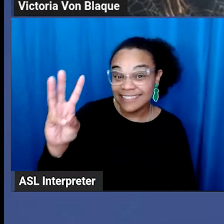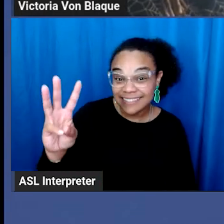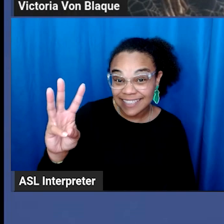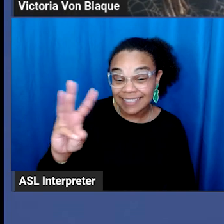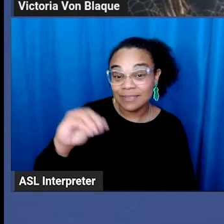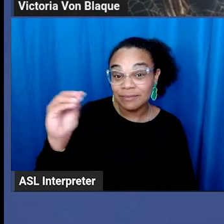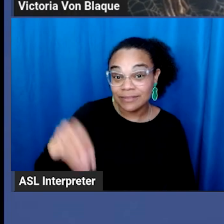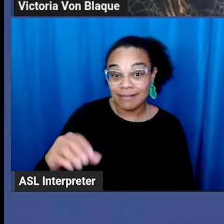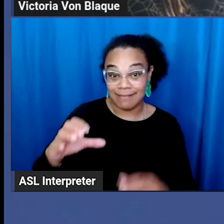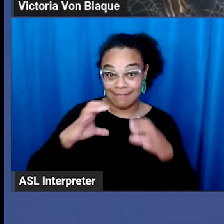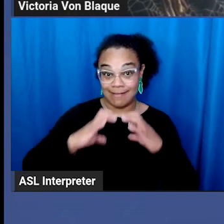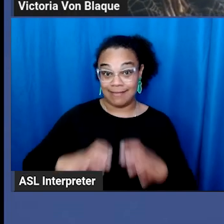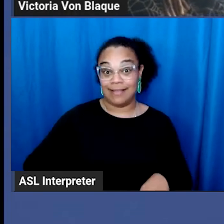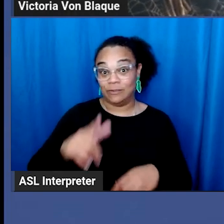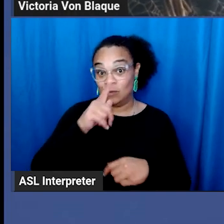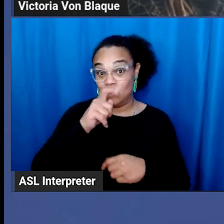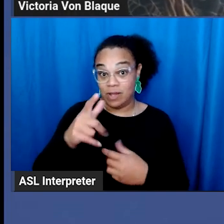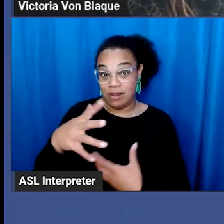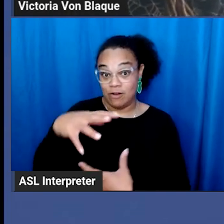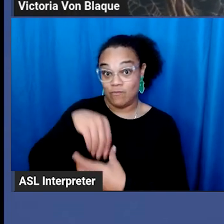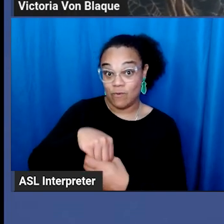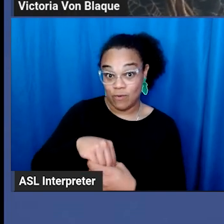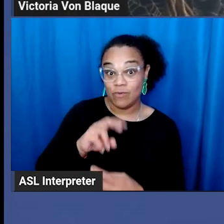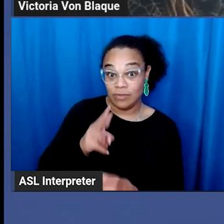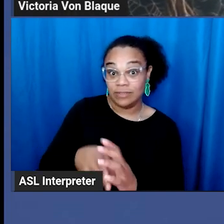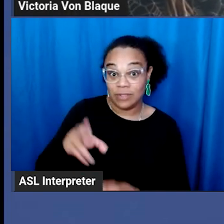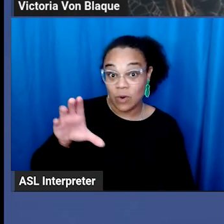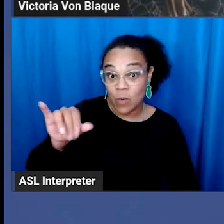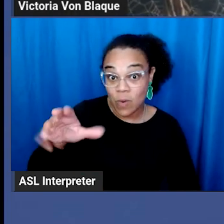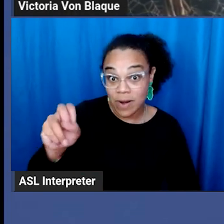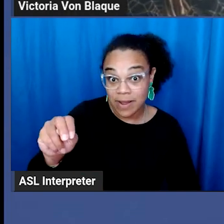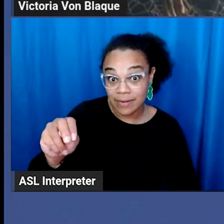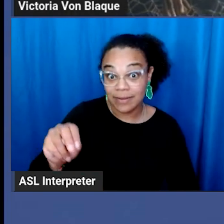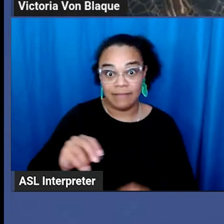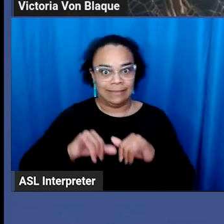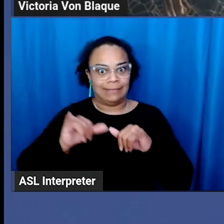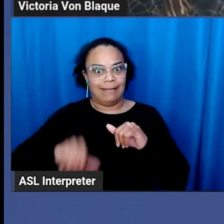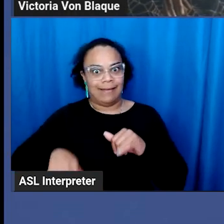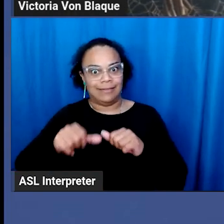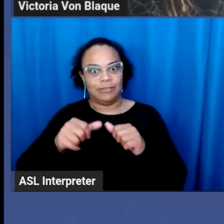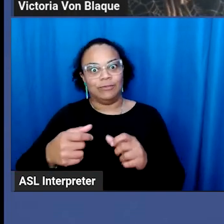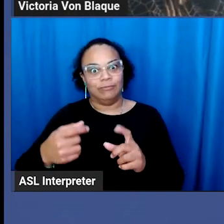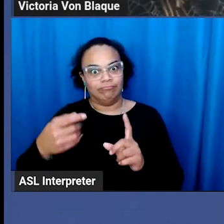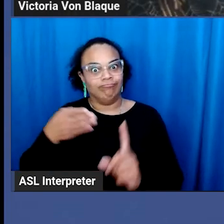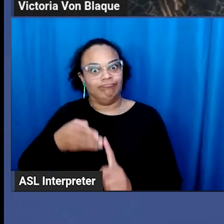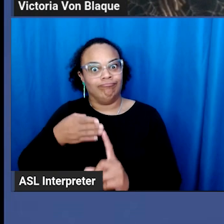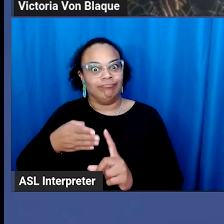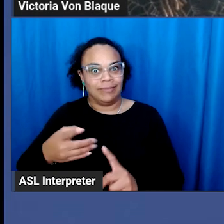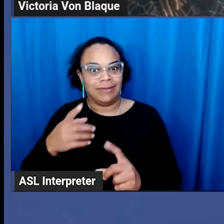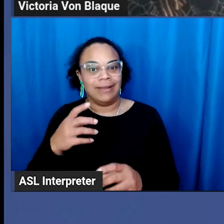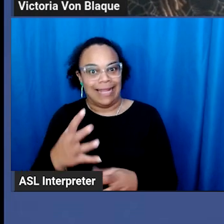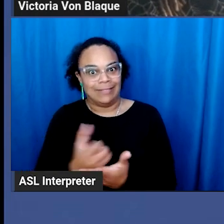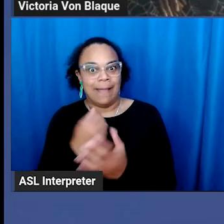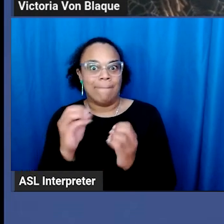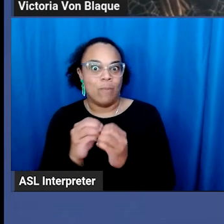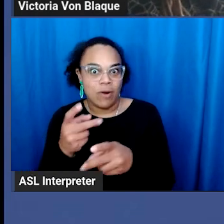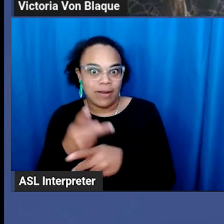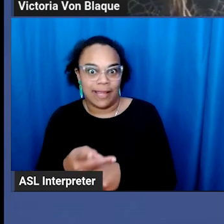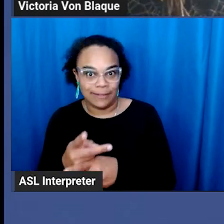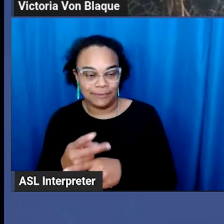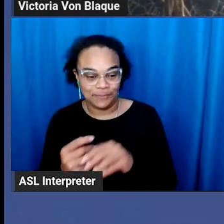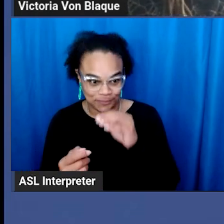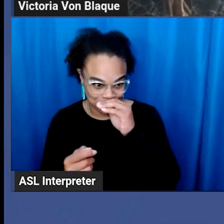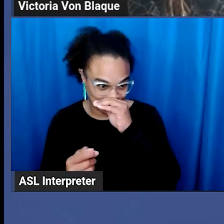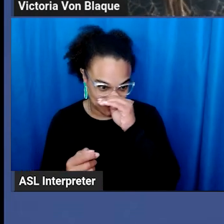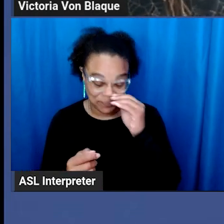86% of clients that have been enrolled in COIN have been retained in care. Most of our clients are seen at